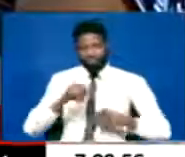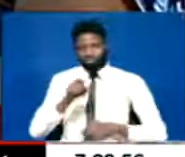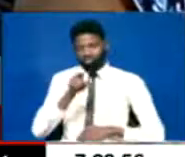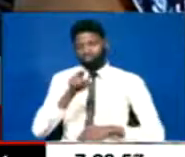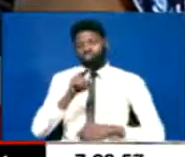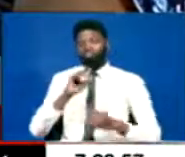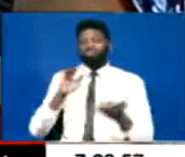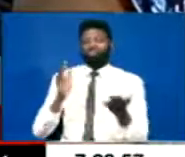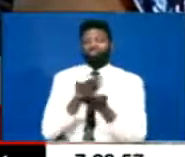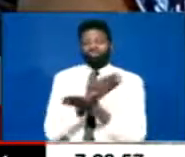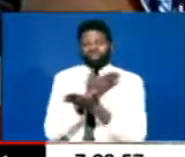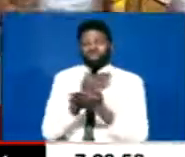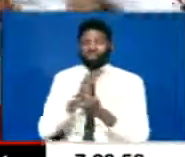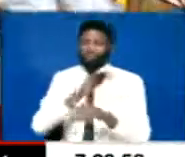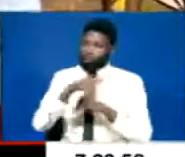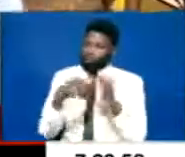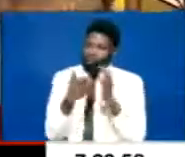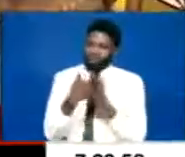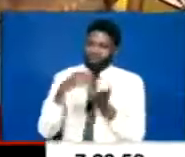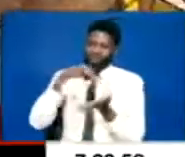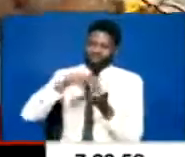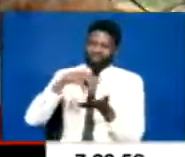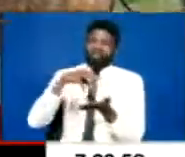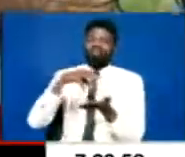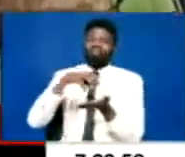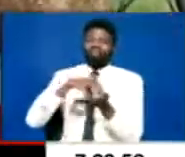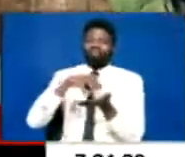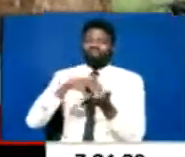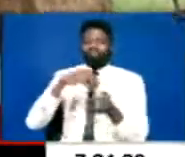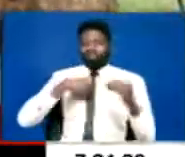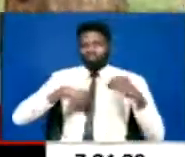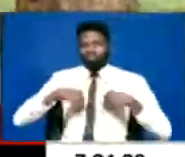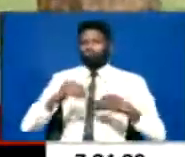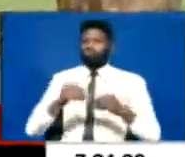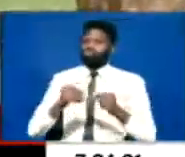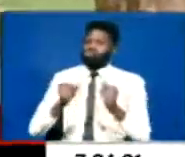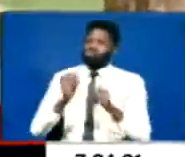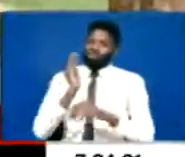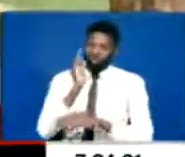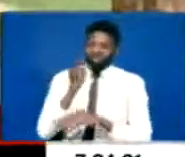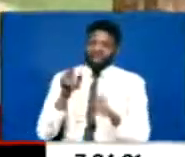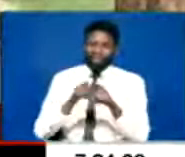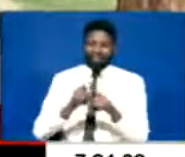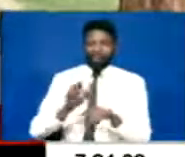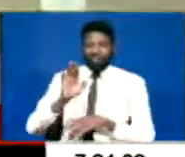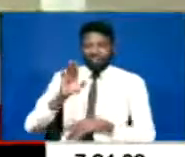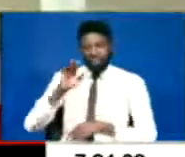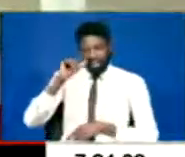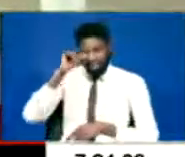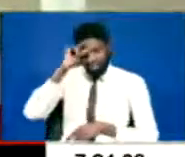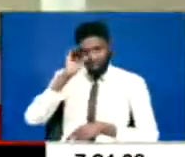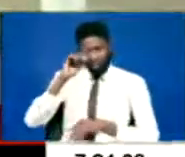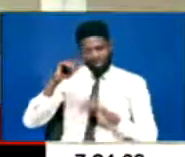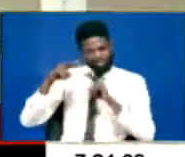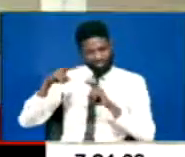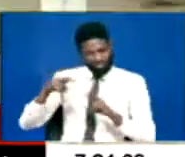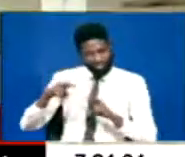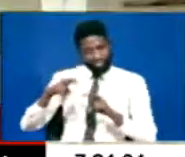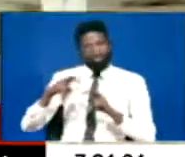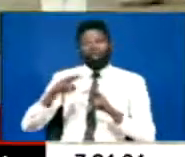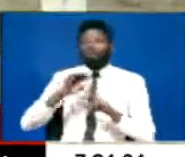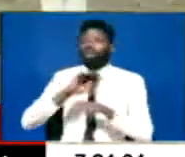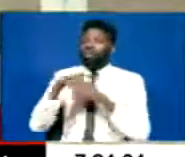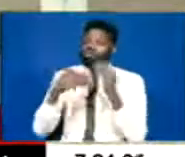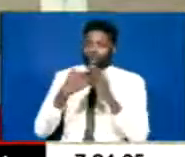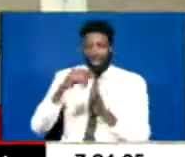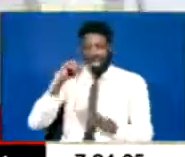all graft cases. His pledge to business owners is that his government will verify all county and national government pending bills and convert them